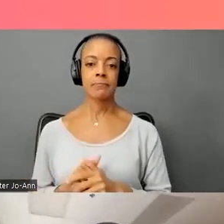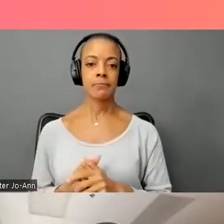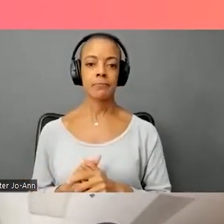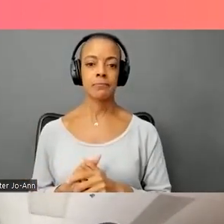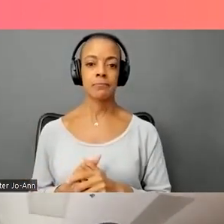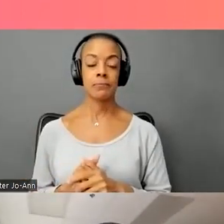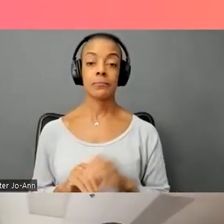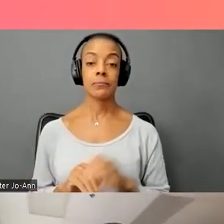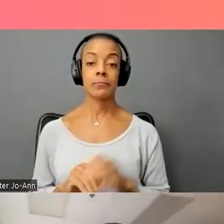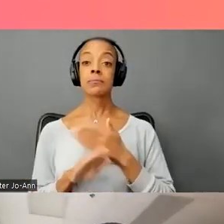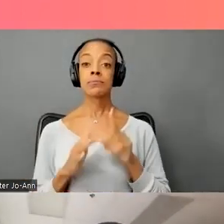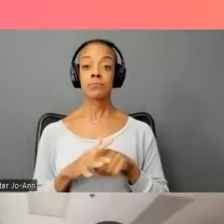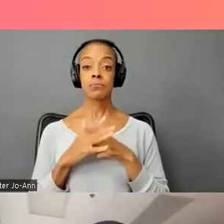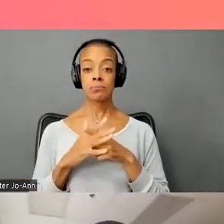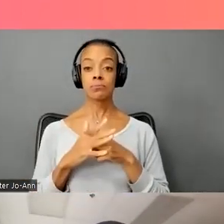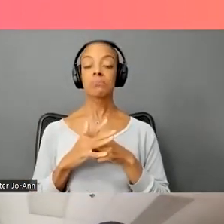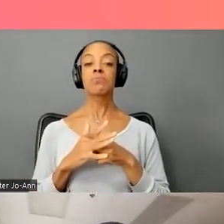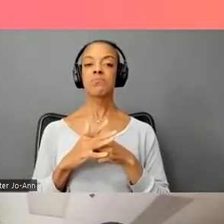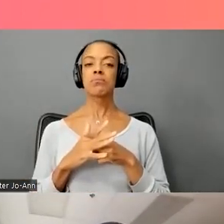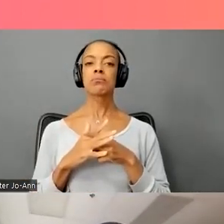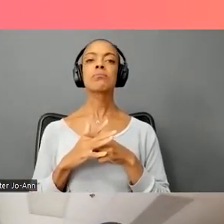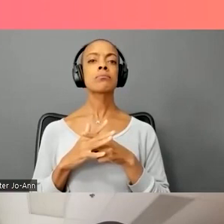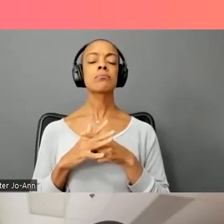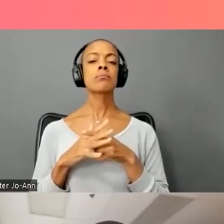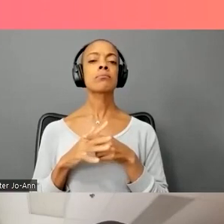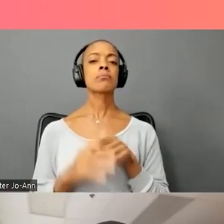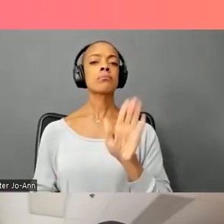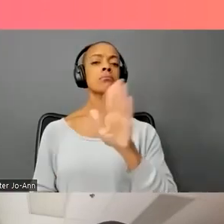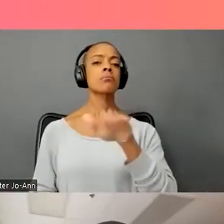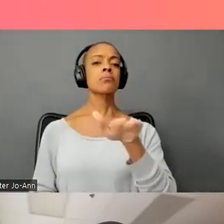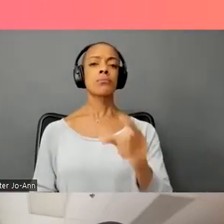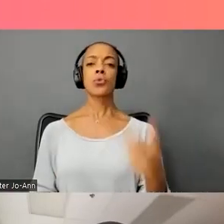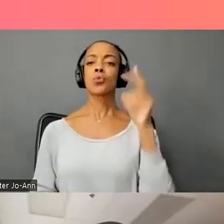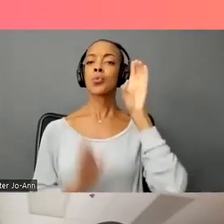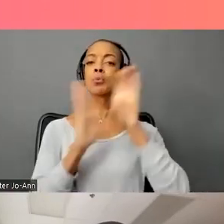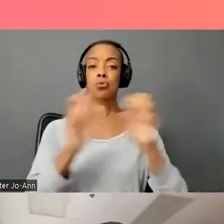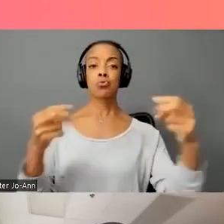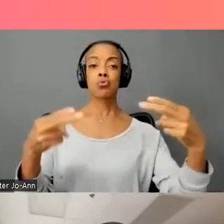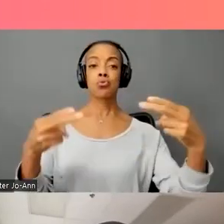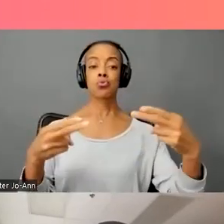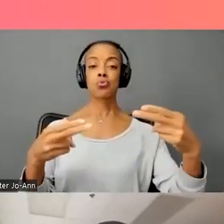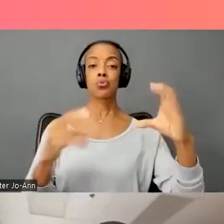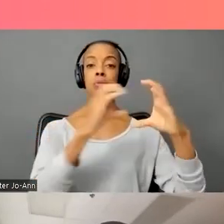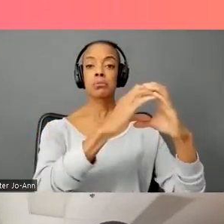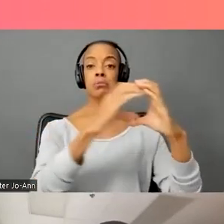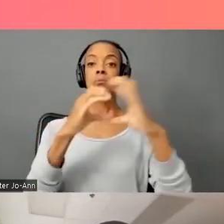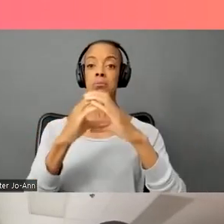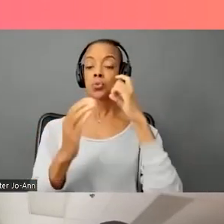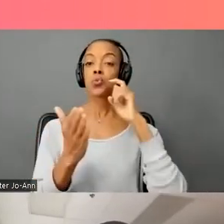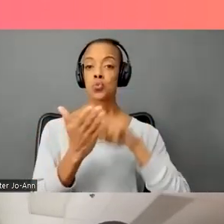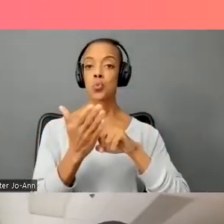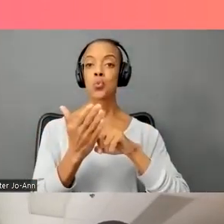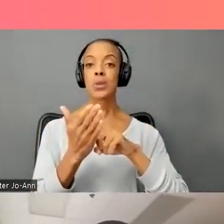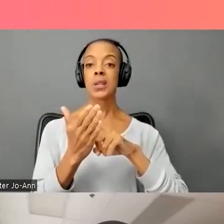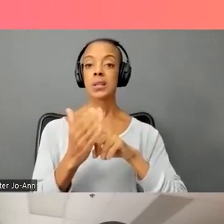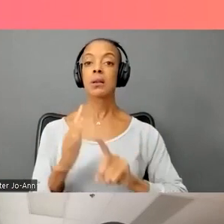Before we get started, I want to draw your attention to these two icons, which you will notice on some of the slides throughout